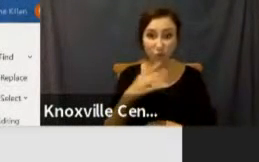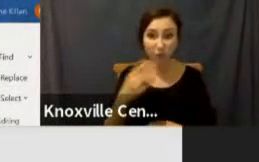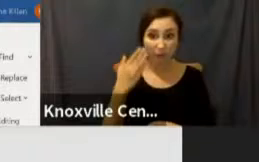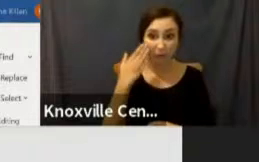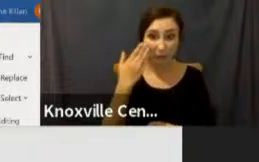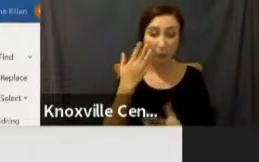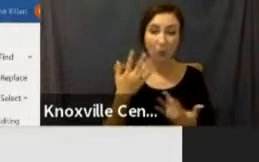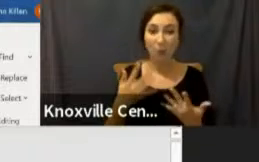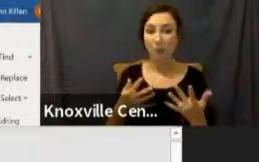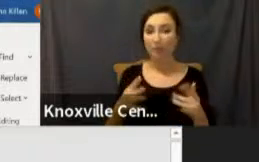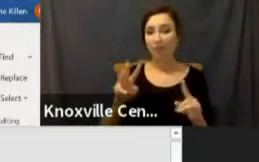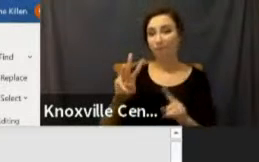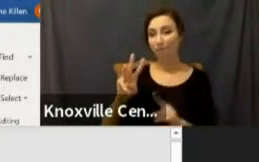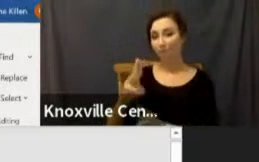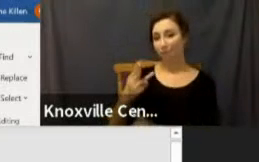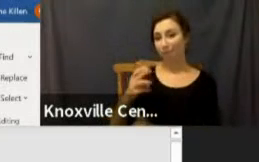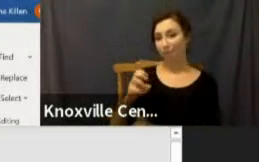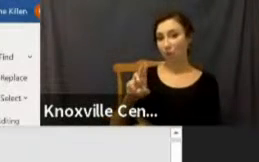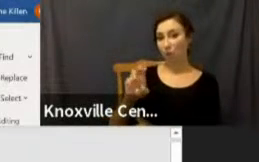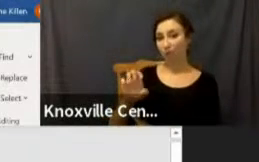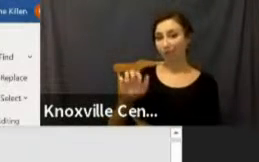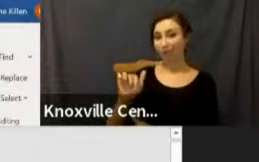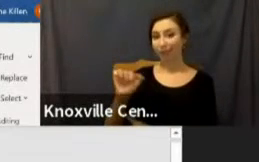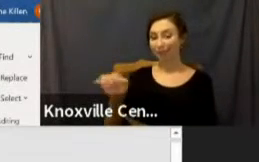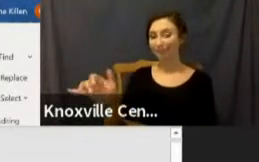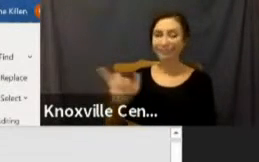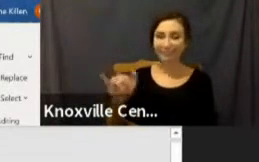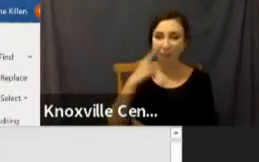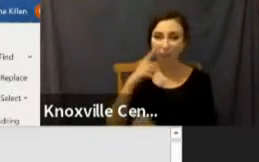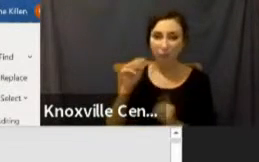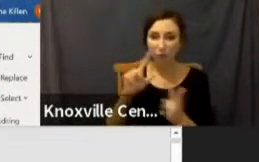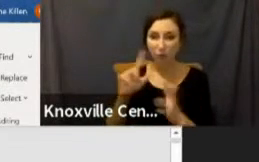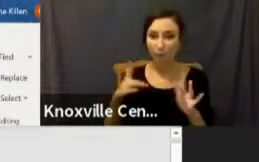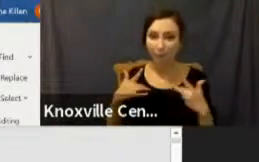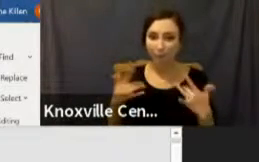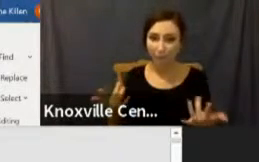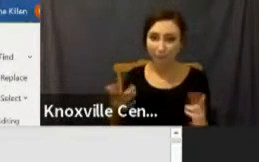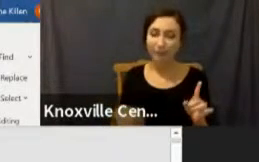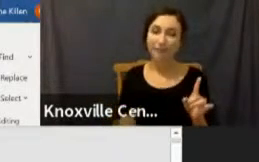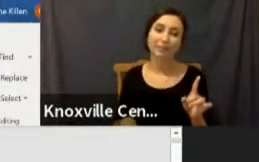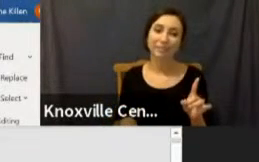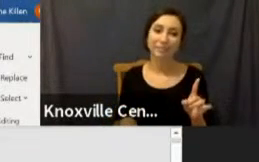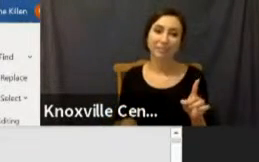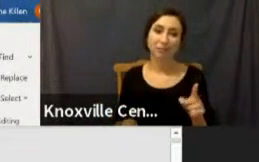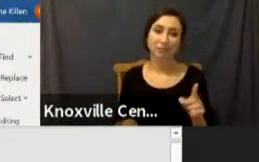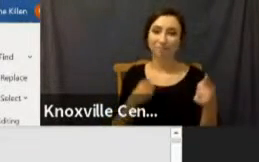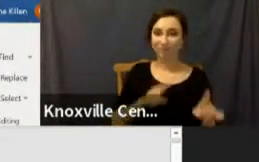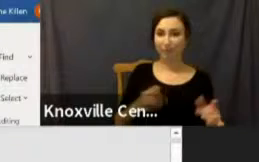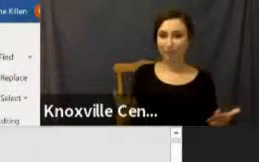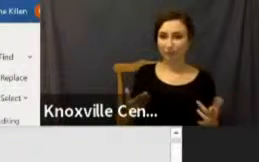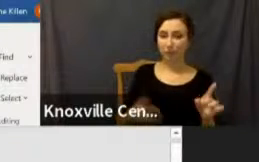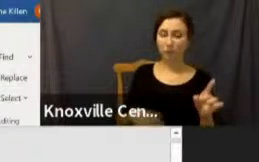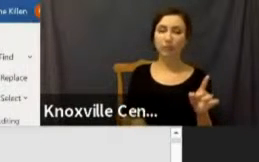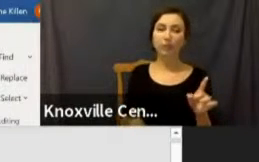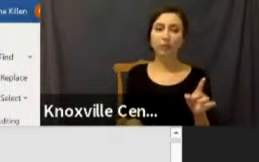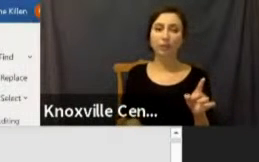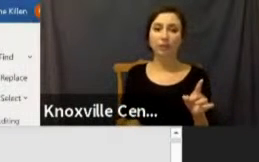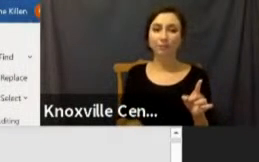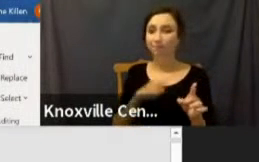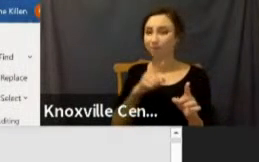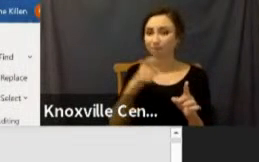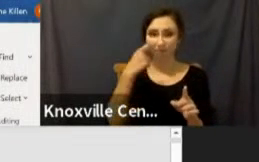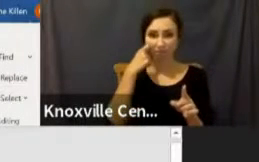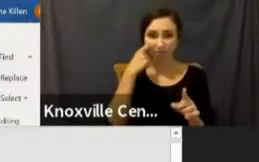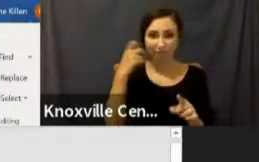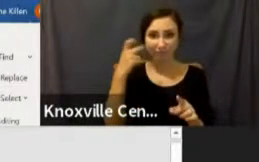are basically, the whereases we use for everything with updates. So since you guys just got this afternoon, I